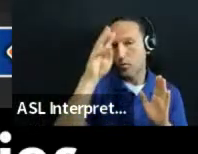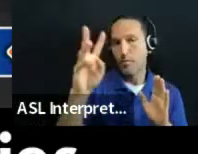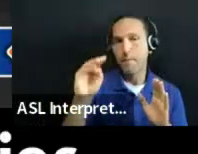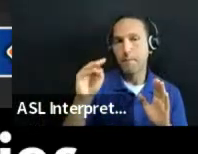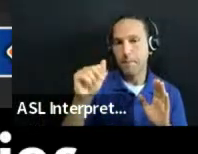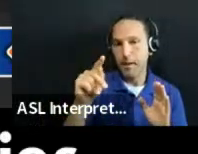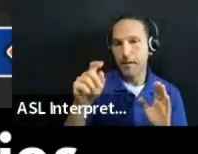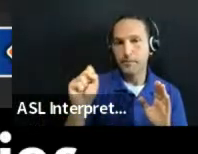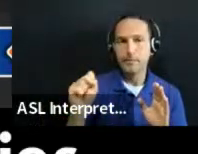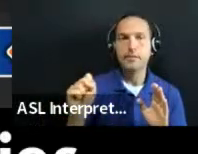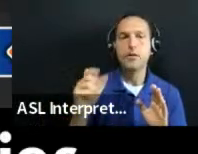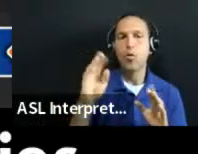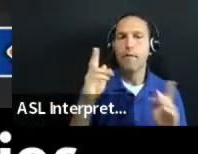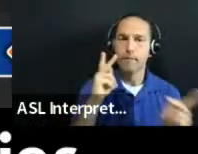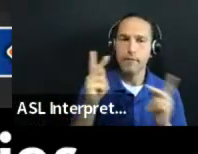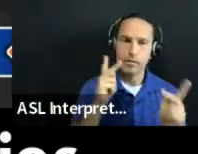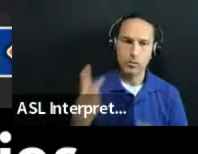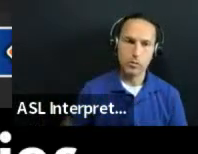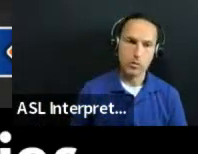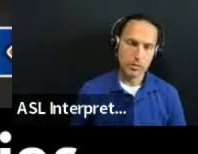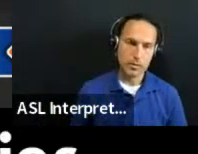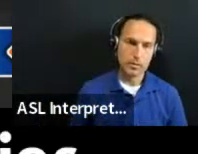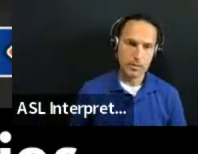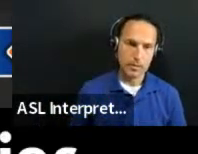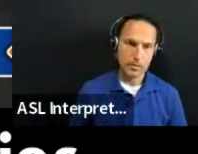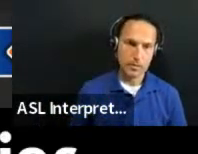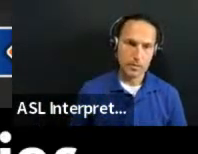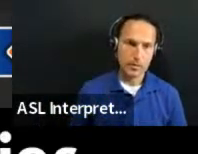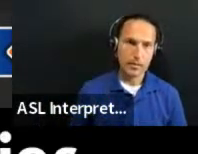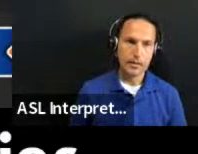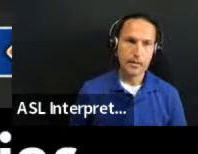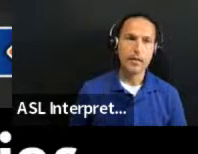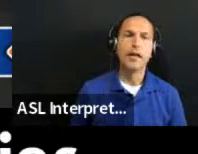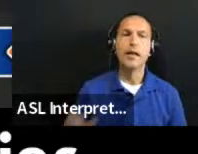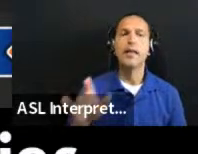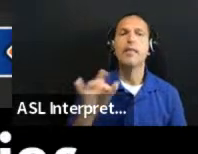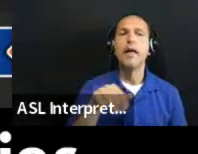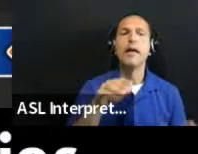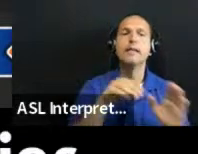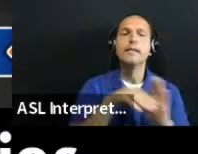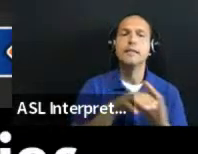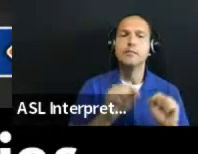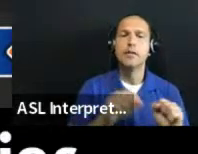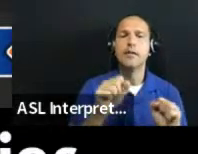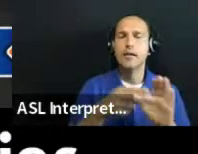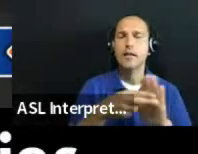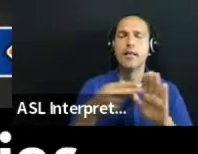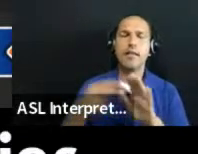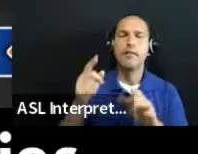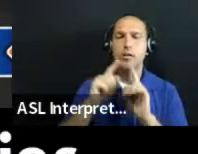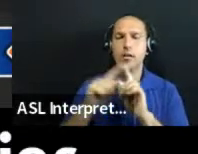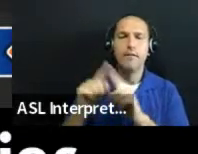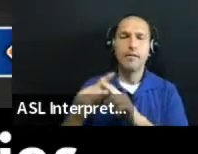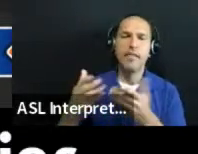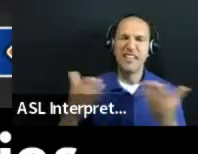data visualizations, right? Accessibility labels for all items. So when you are designing